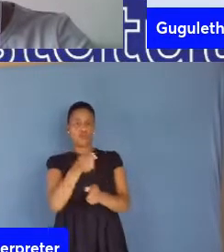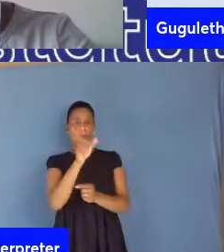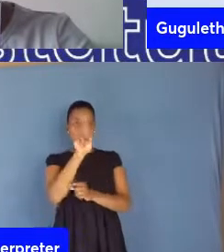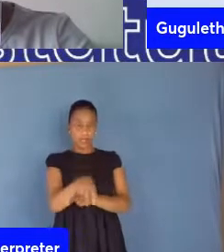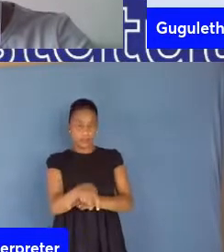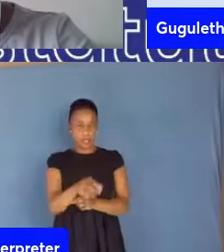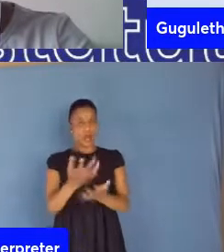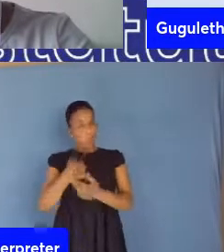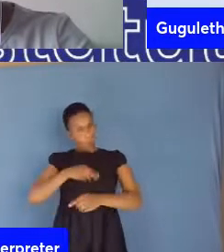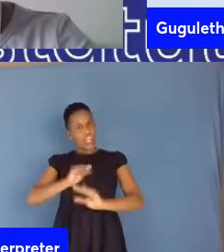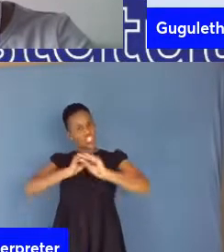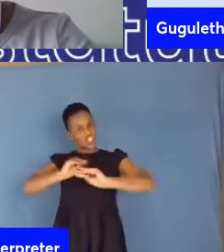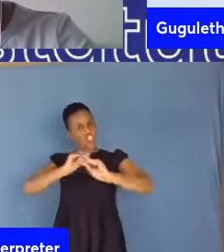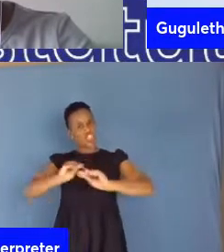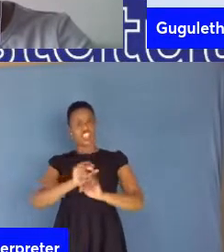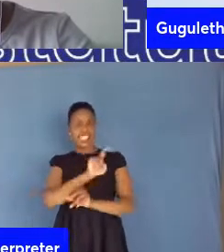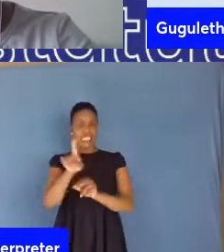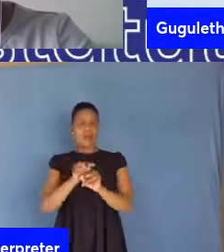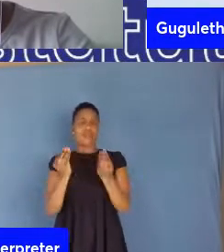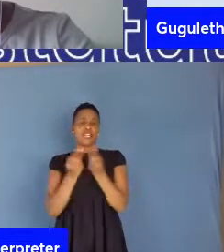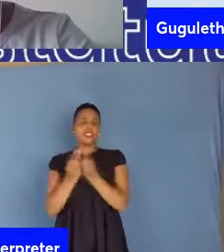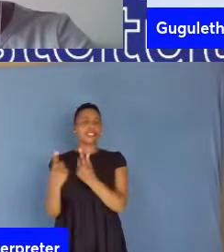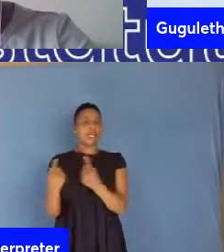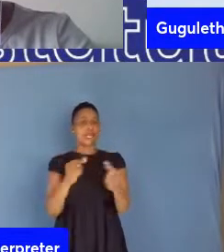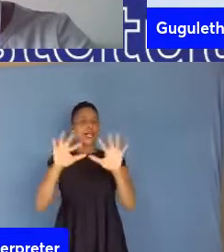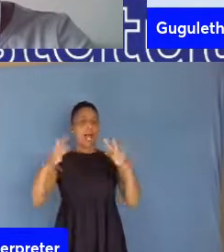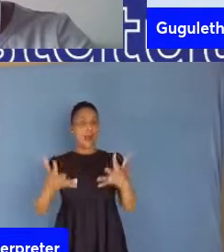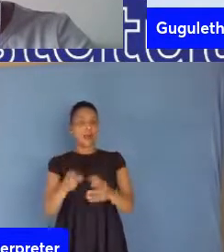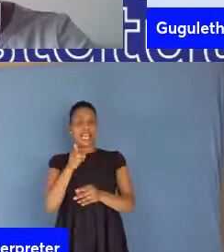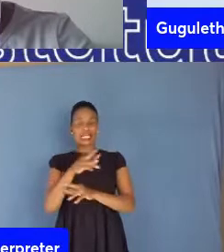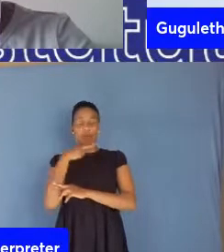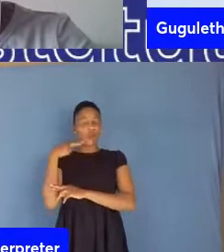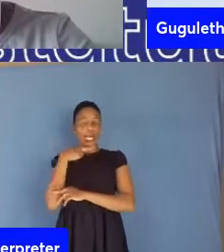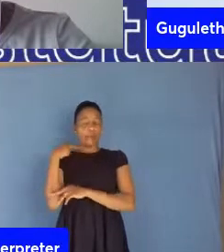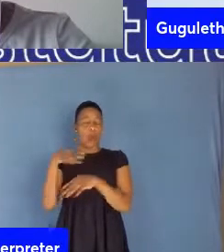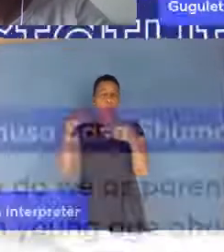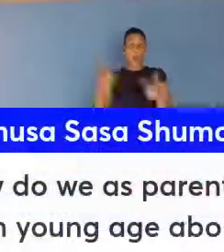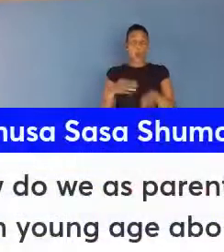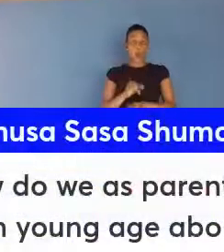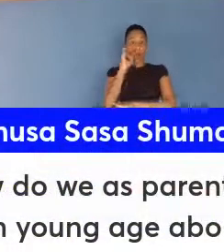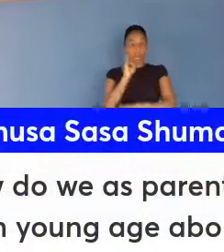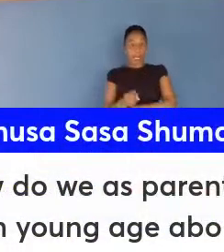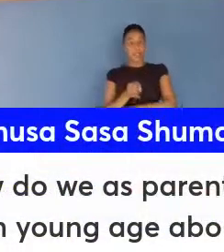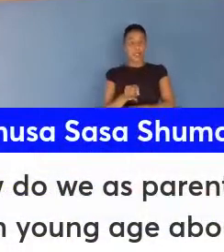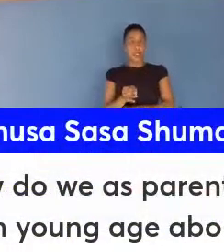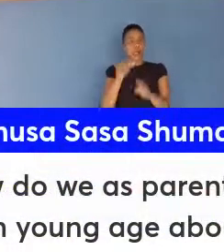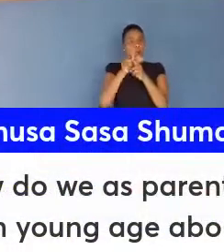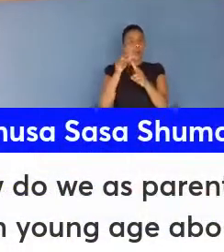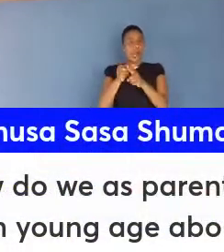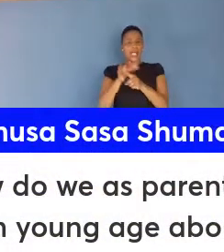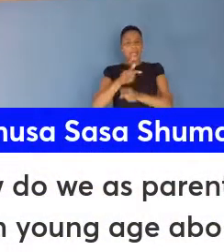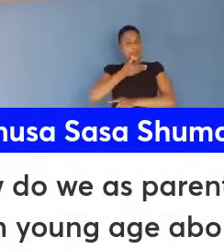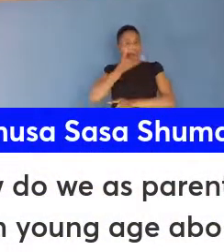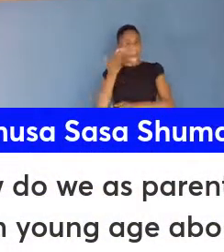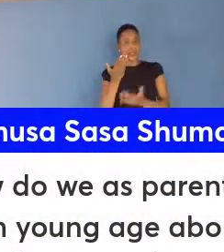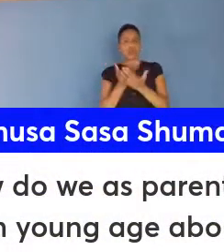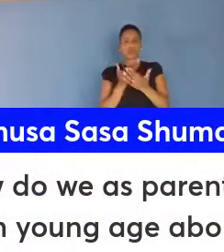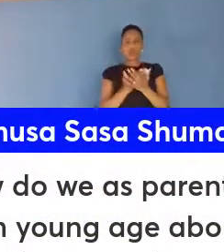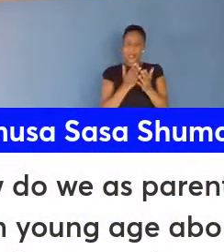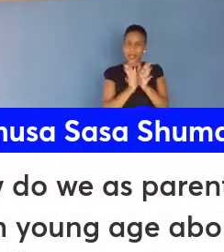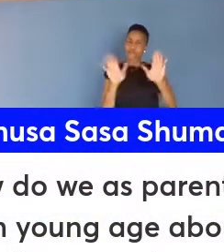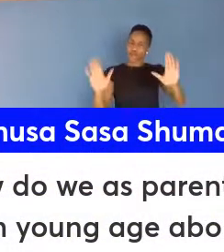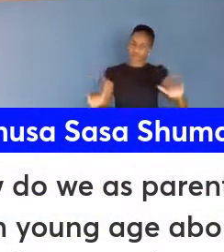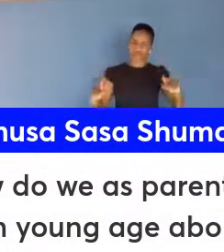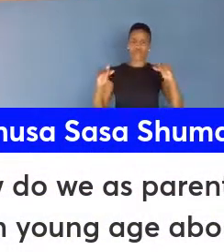done. So it is really, really bad. There isn't a word to equate how dire